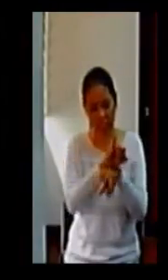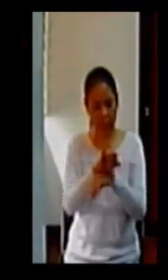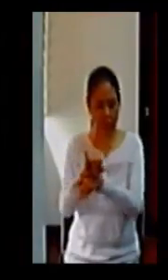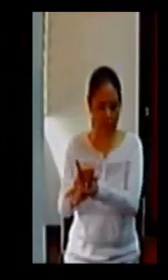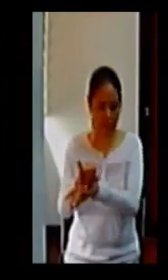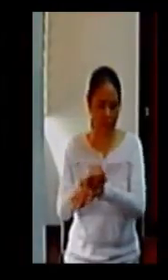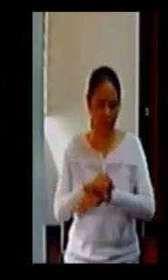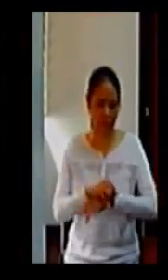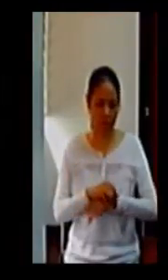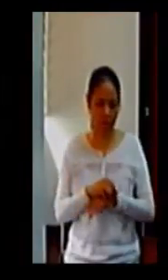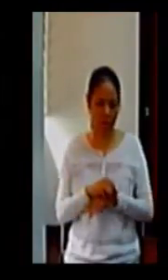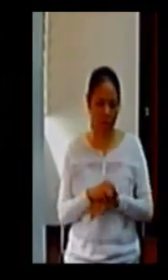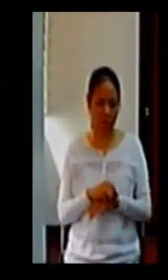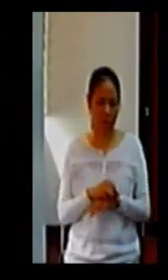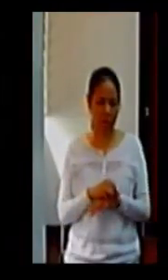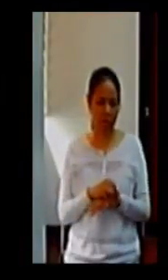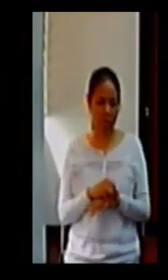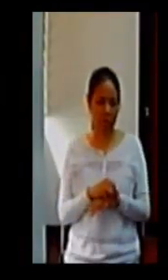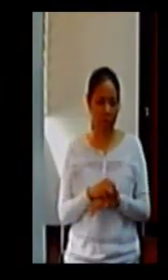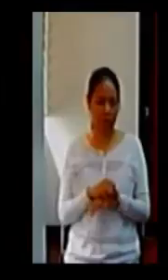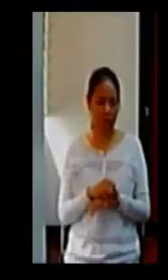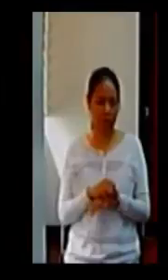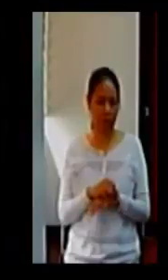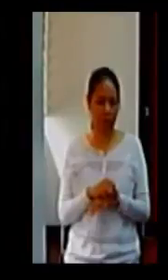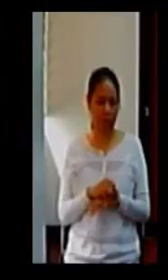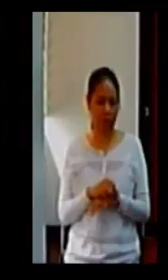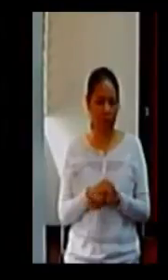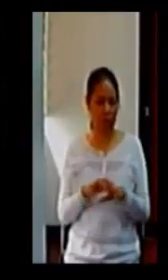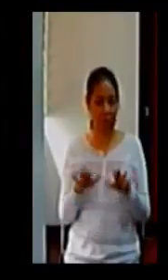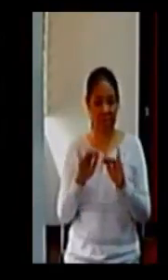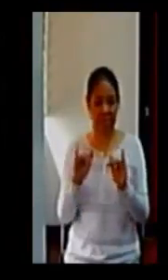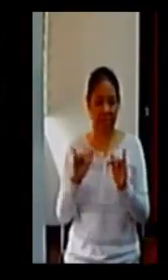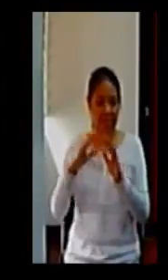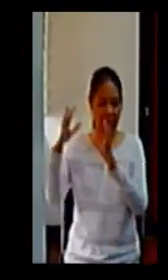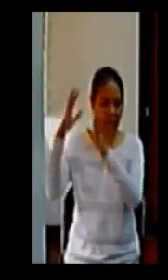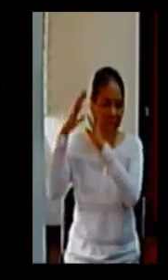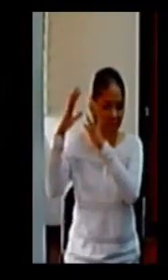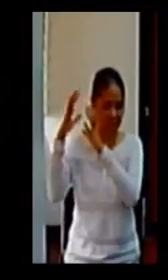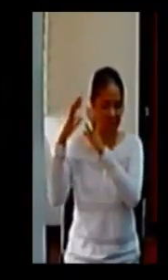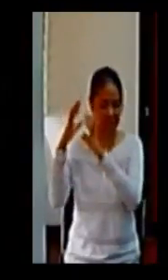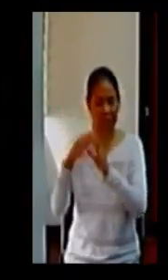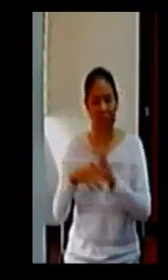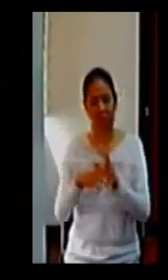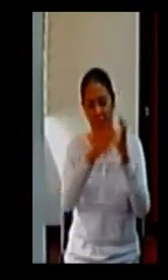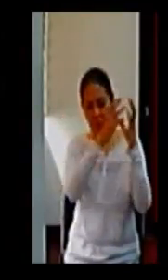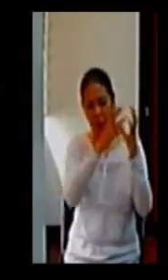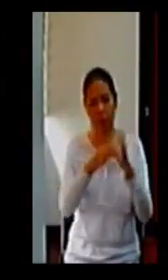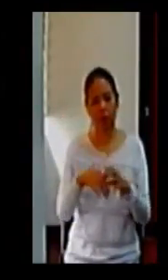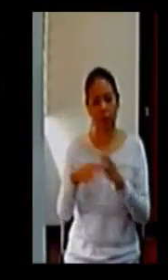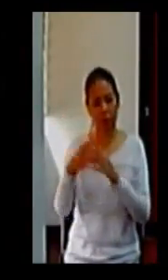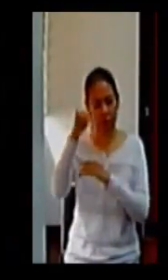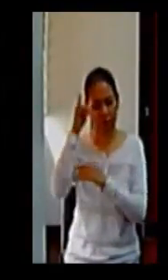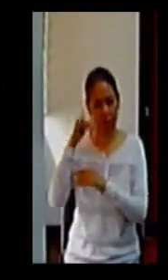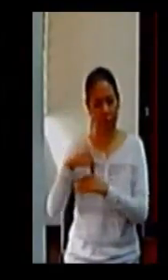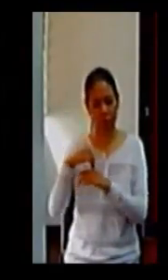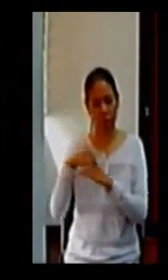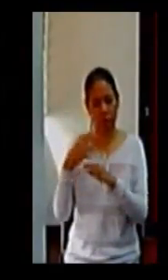kagaya ng nyug kahapon. Yeah, pasok yung ibang pest. Yes. Do